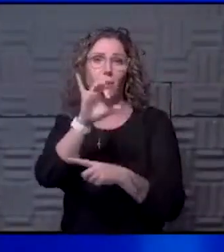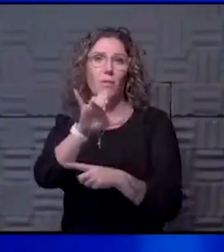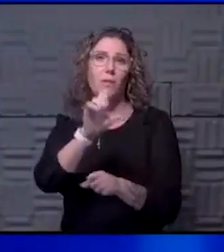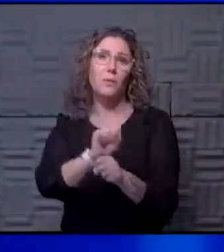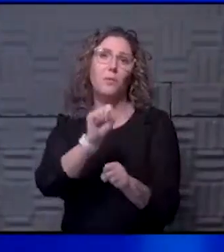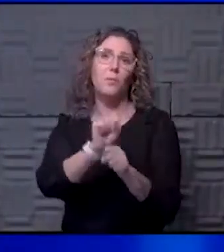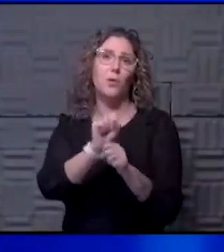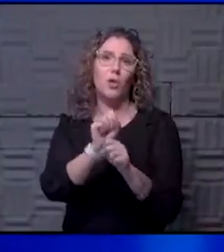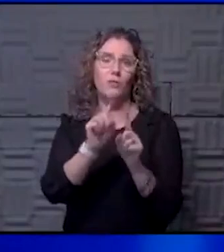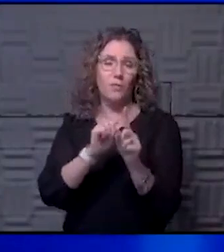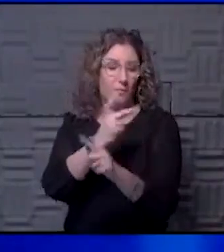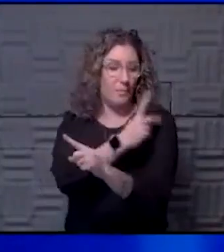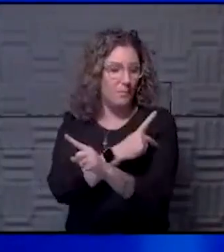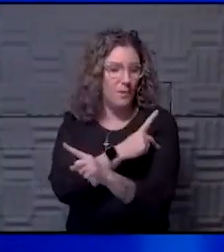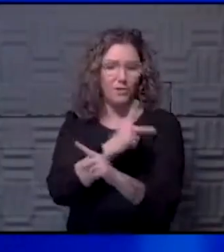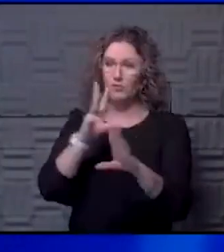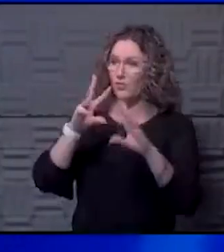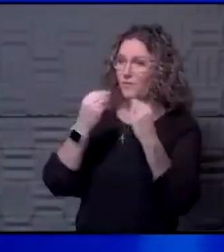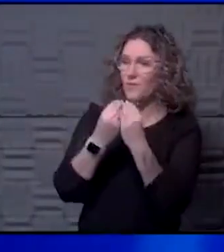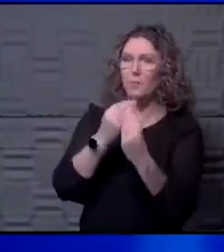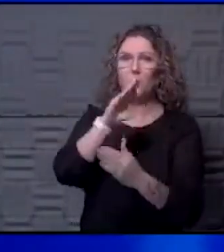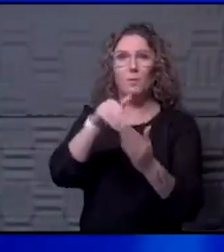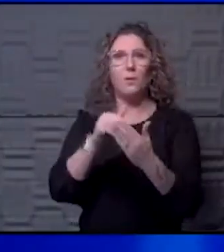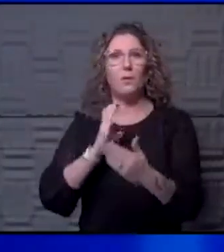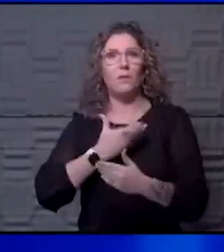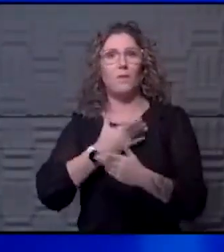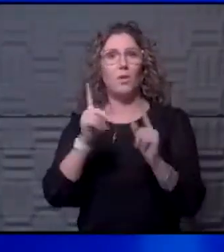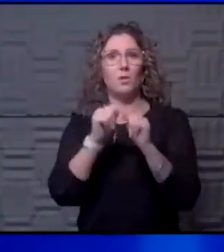the patients and their families, and even from all of our team. So